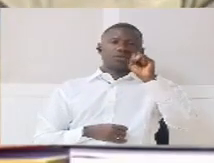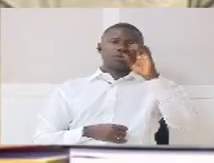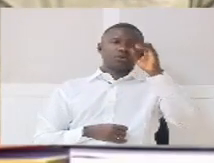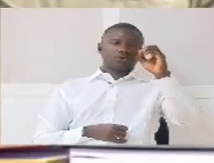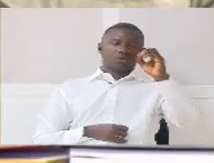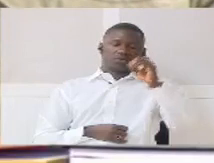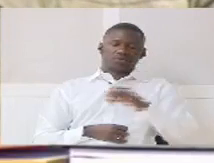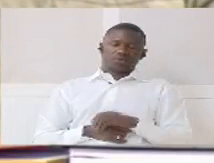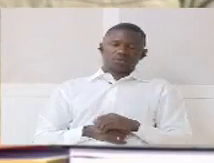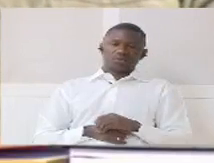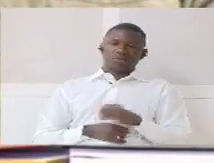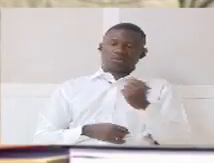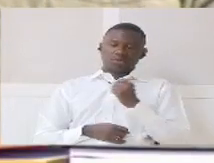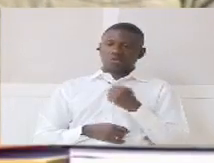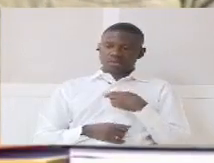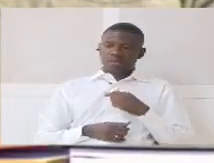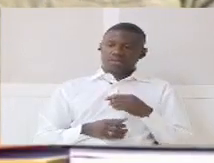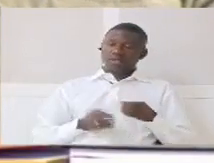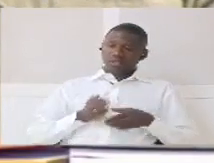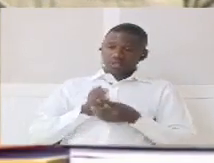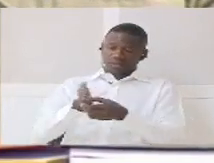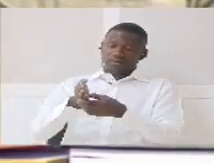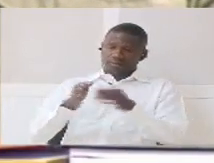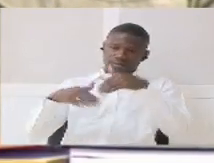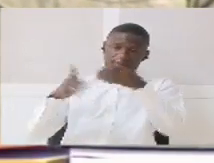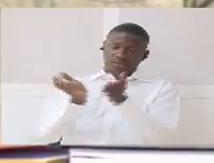At the team, he was heading the team.